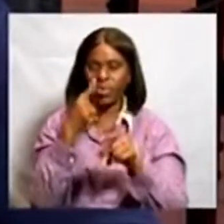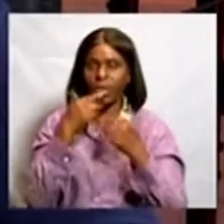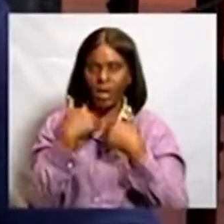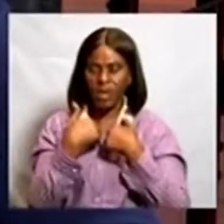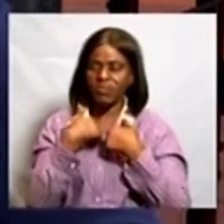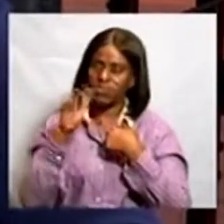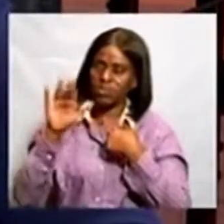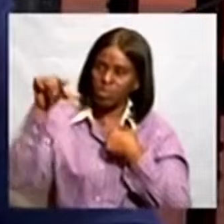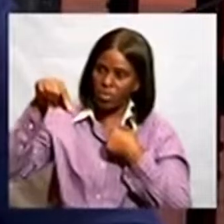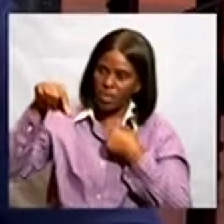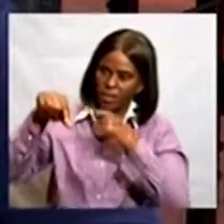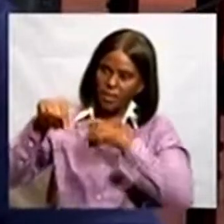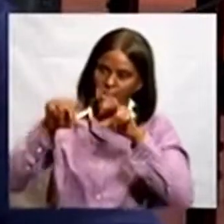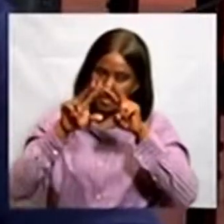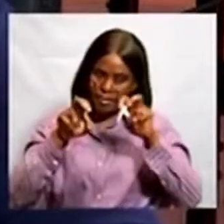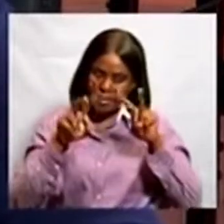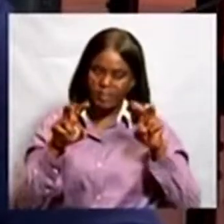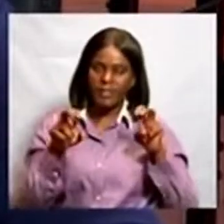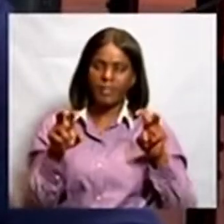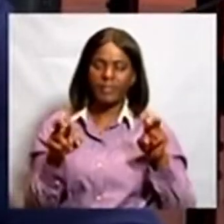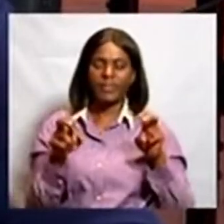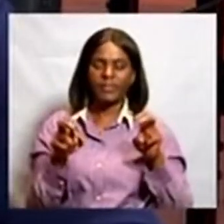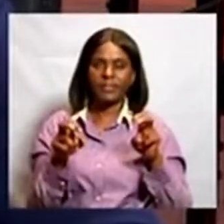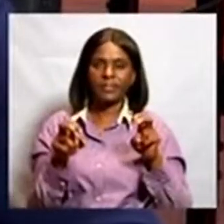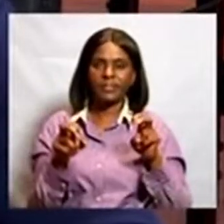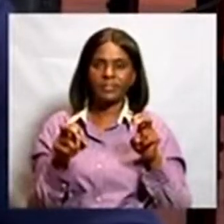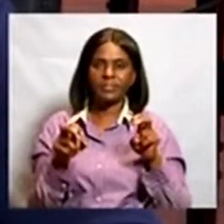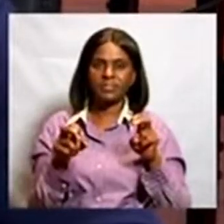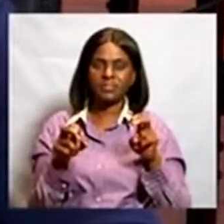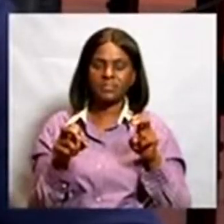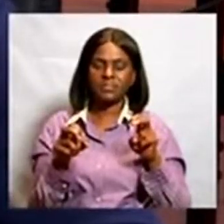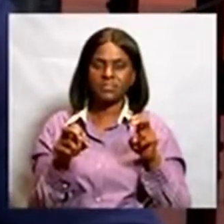get their qualifications verified?